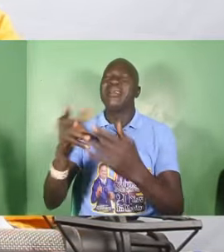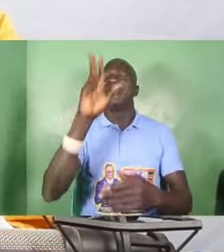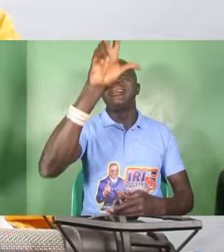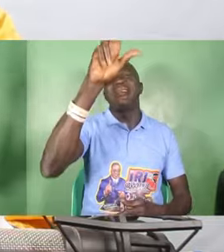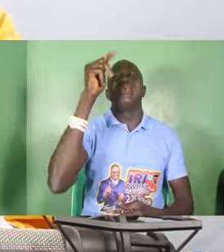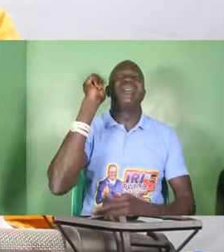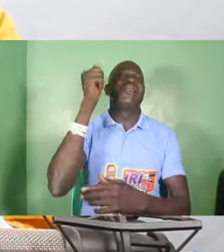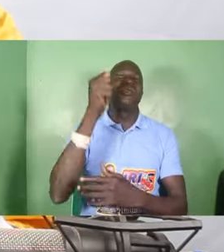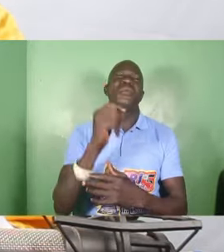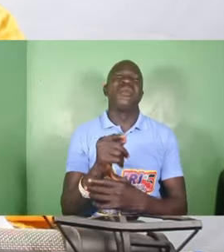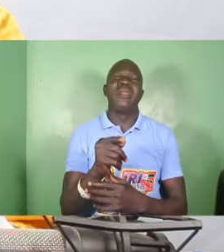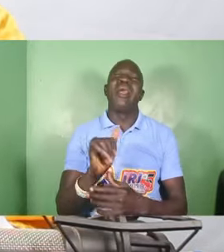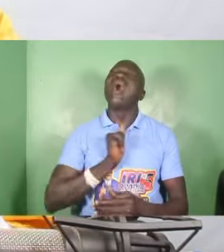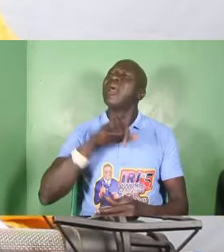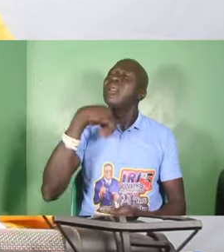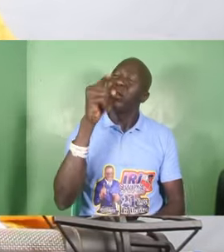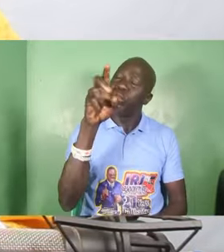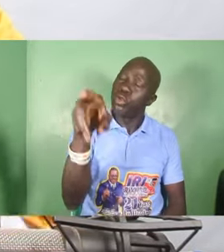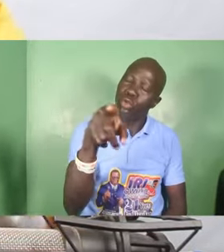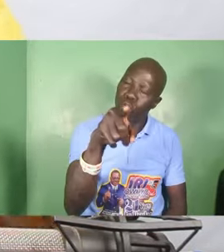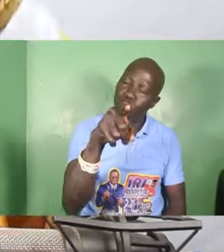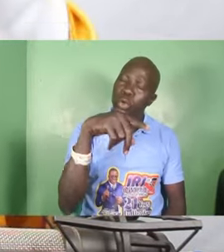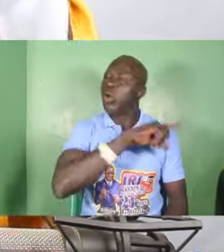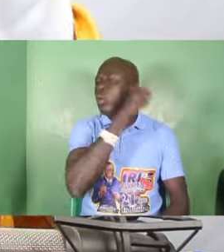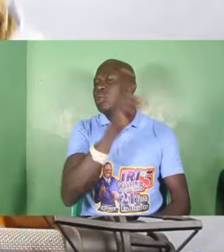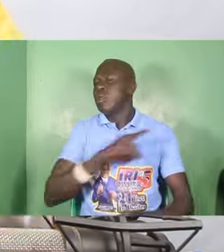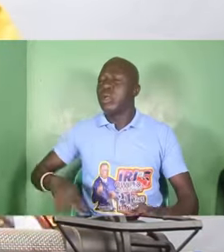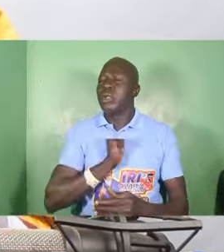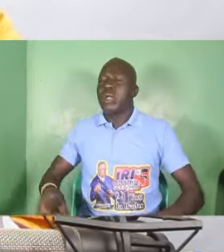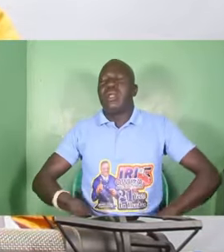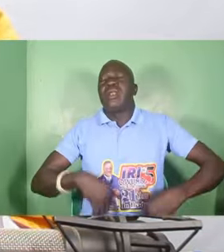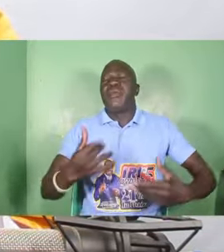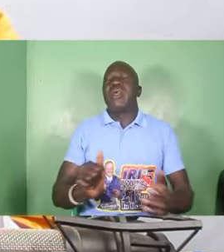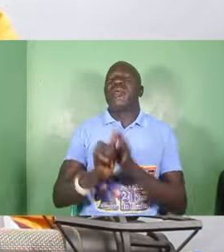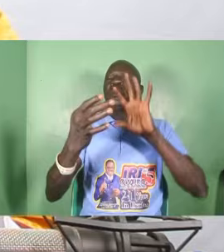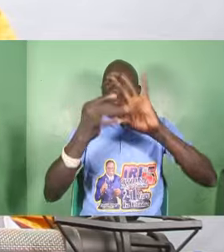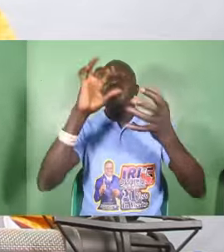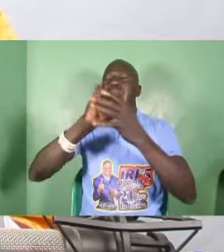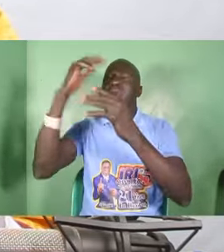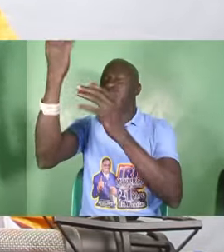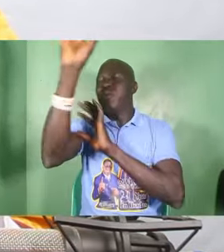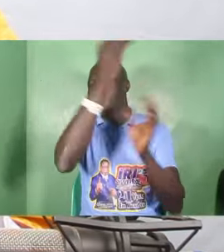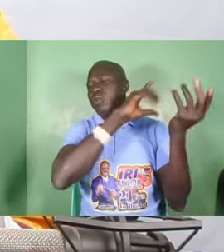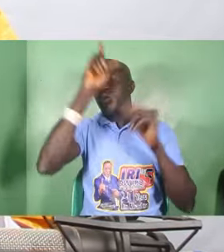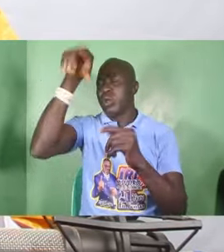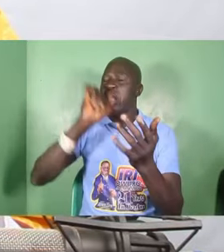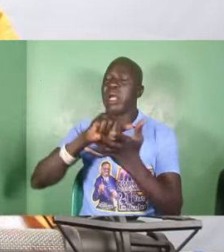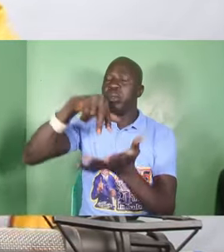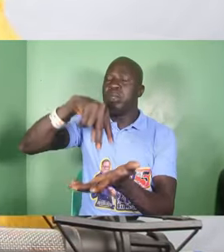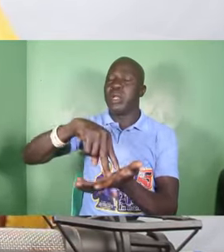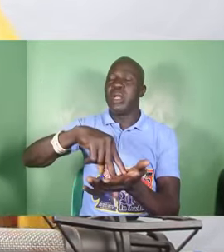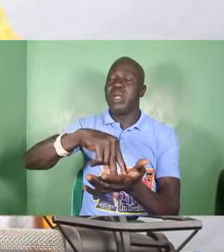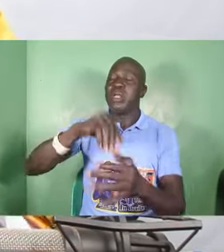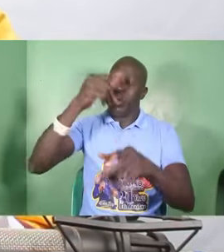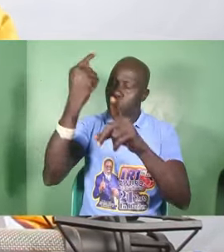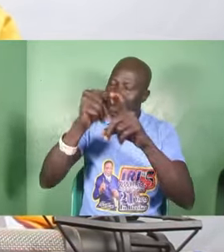can share three testimonies. Emi so fun iwo. I speak to you. Be Oluwa ti nbe. As the Lord lives. Ti emi e wa. Ne wa ju ru ati mi. In front of the Lord I'm standing. Oro ti